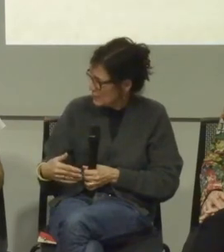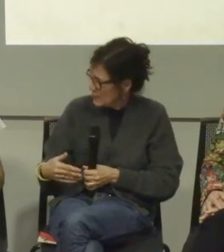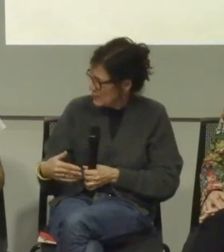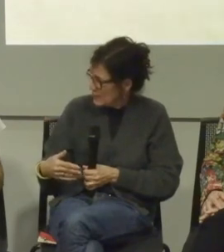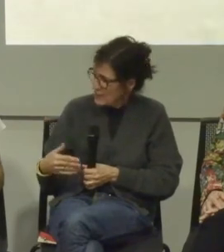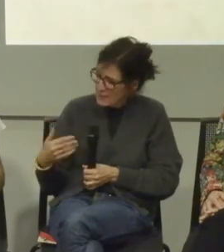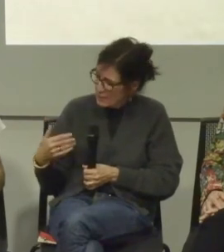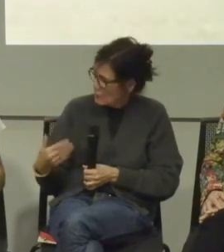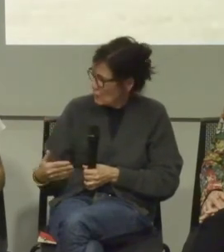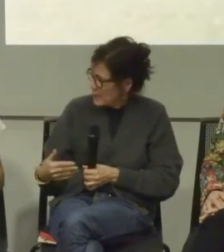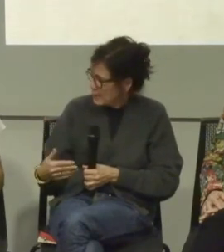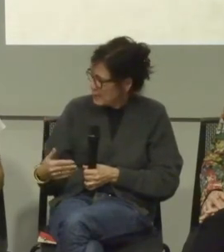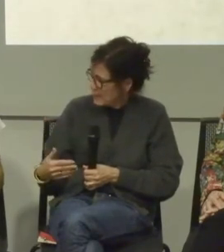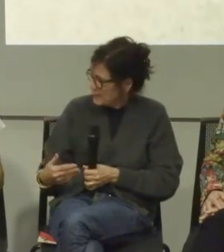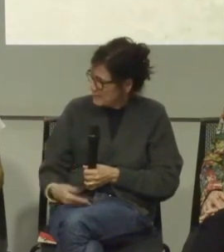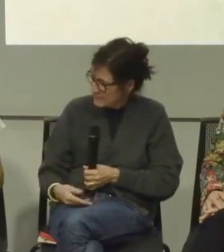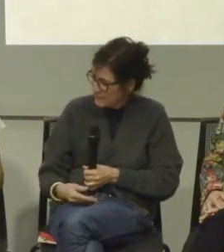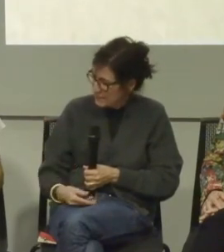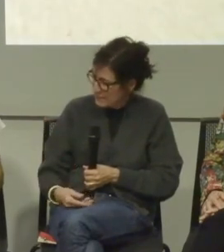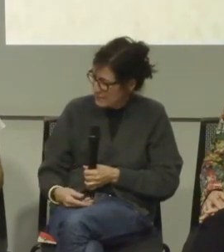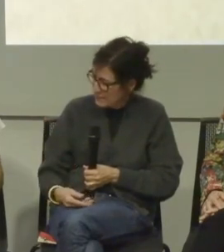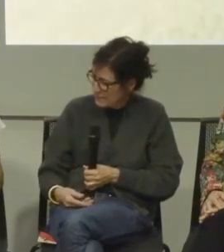help along the way.